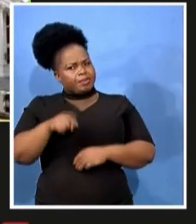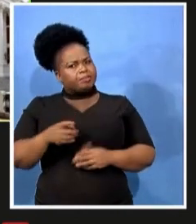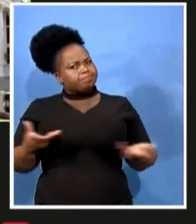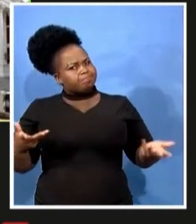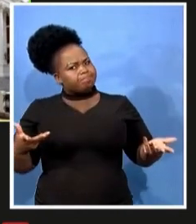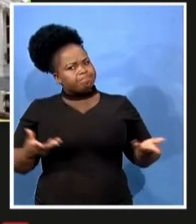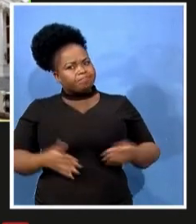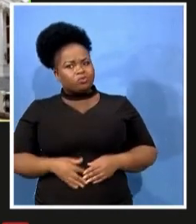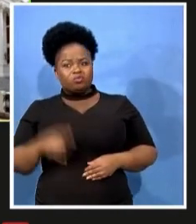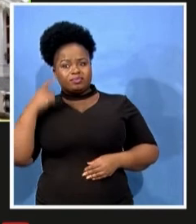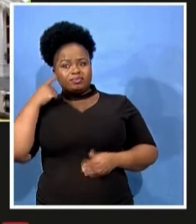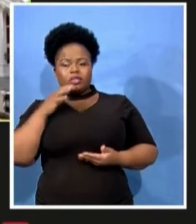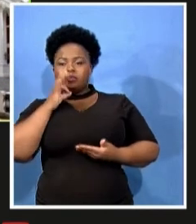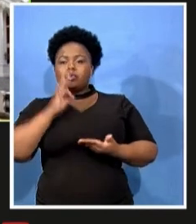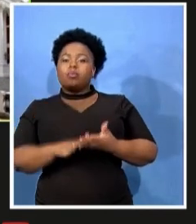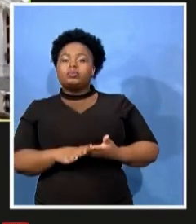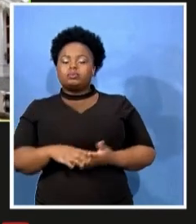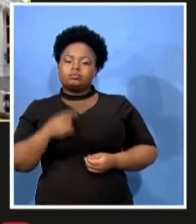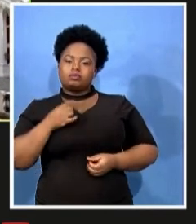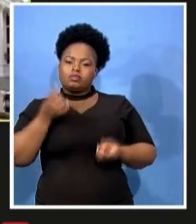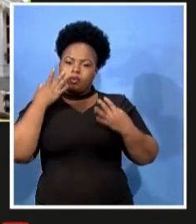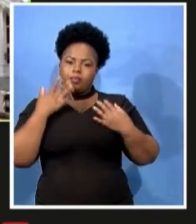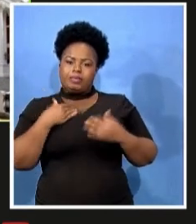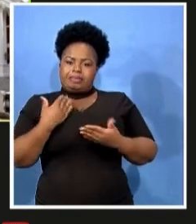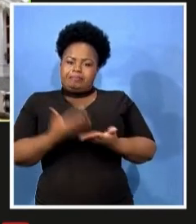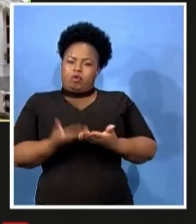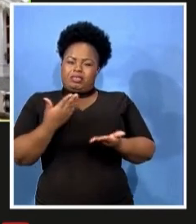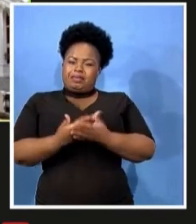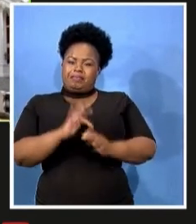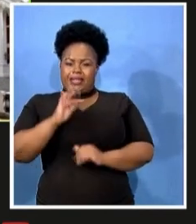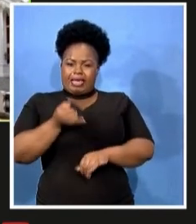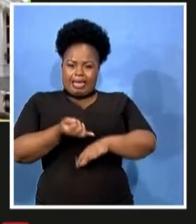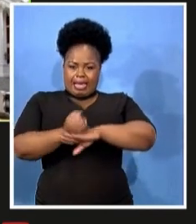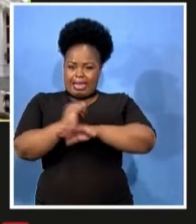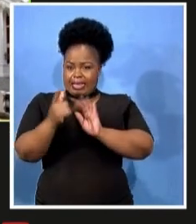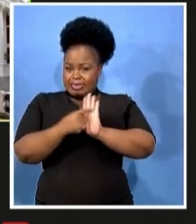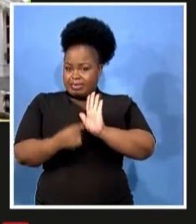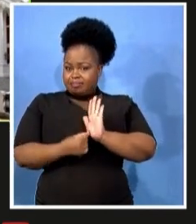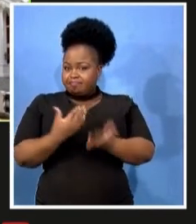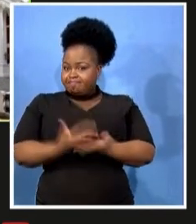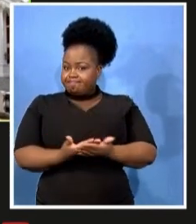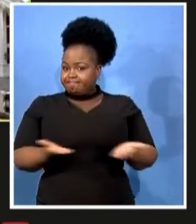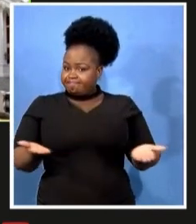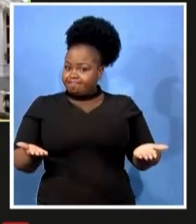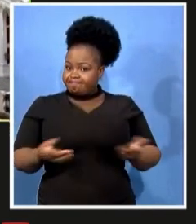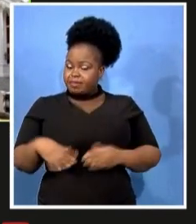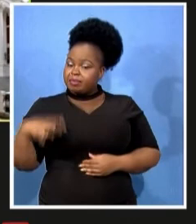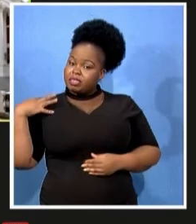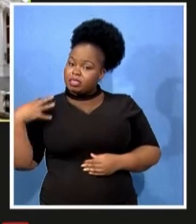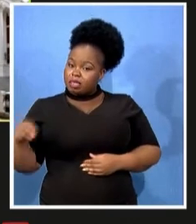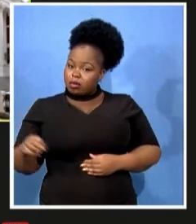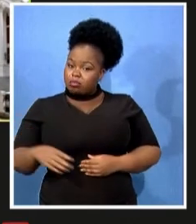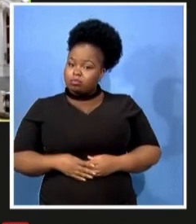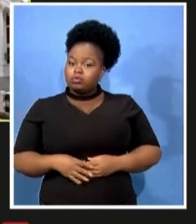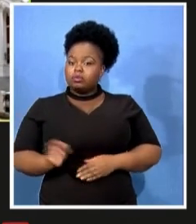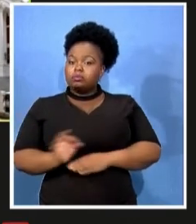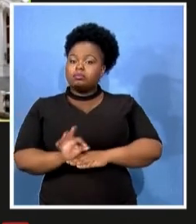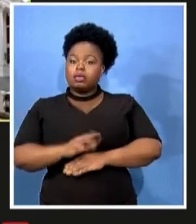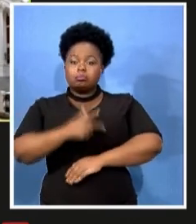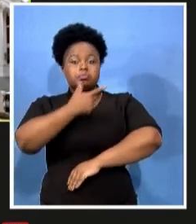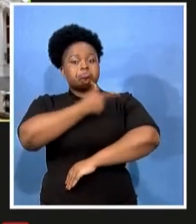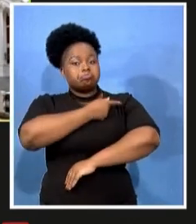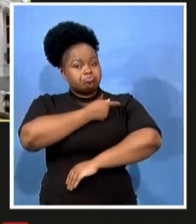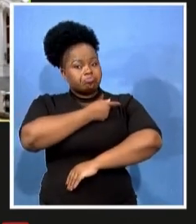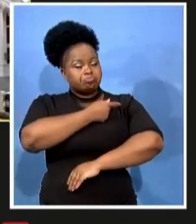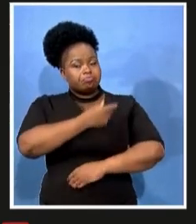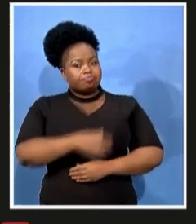a possibility of an earlier date in terms of plan? I was also saying, while